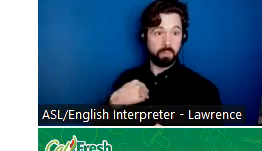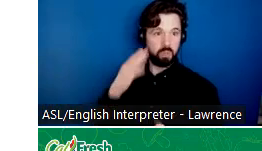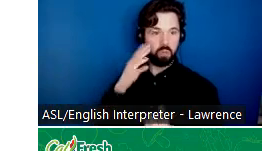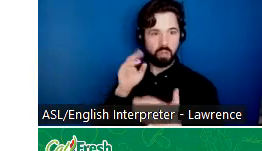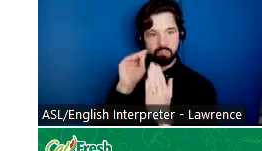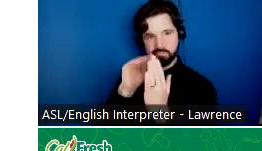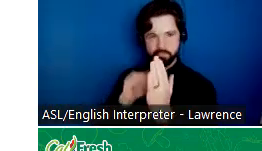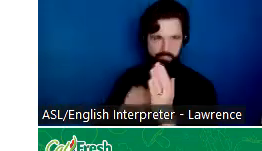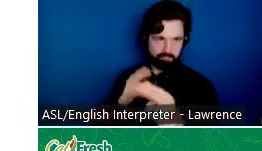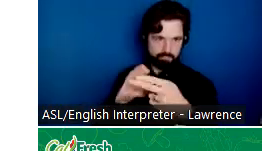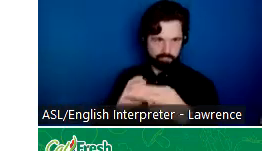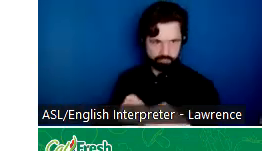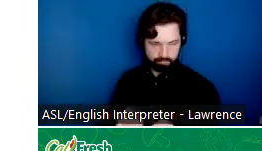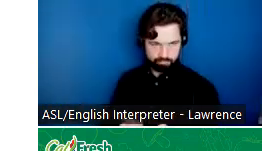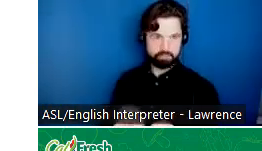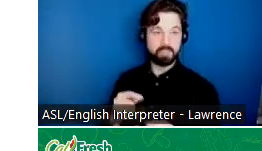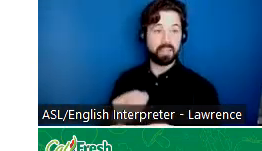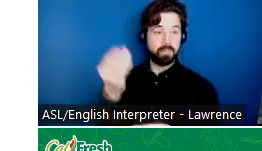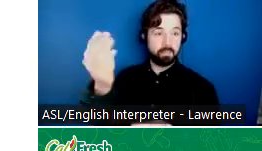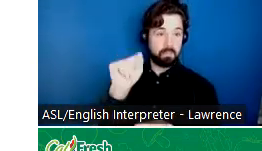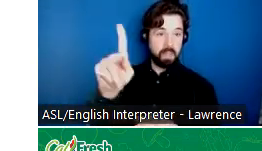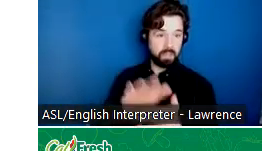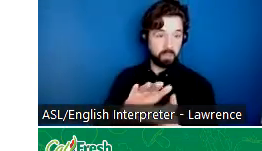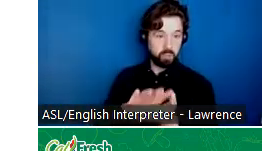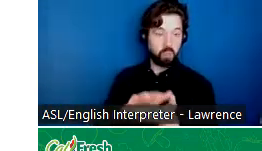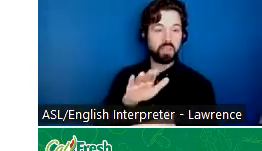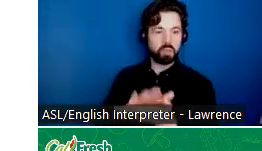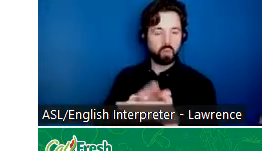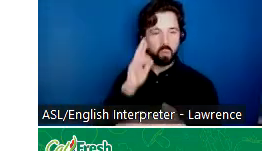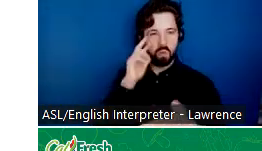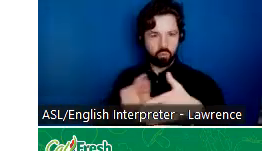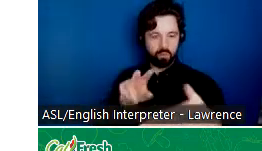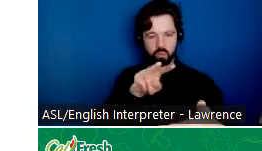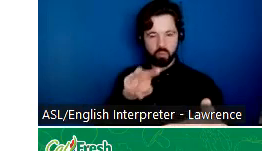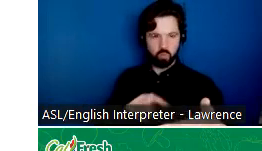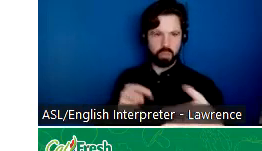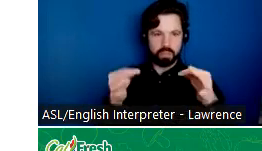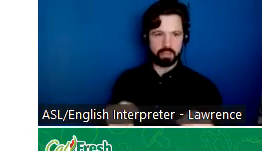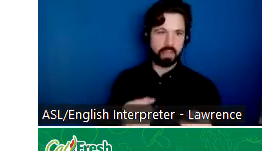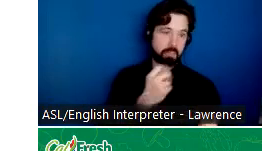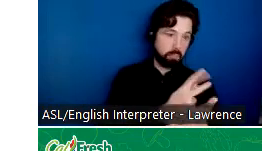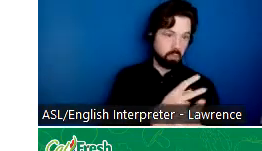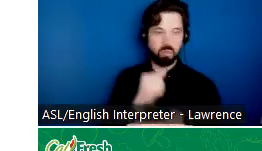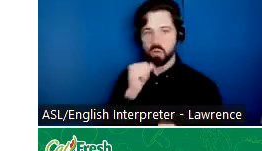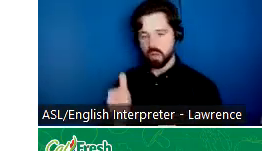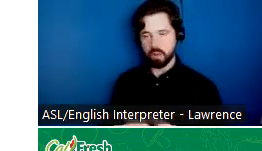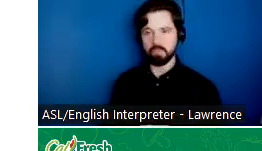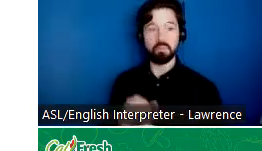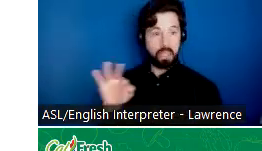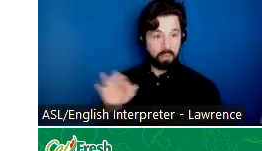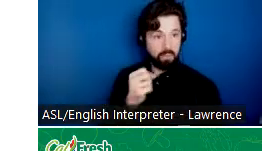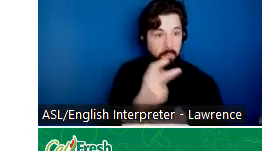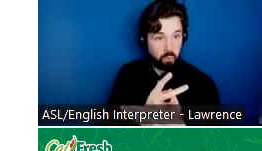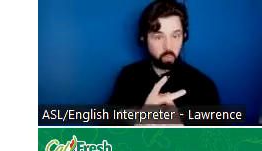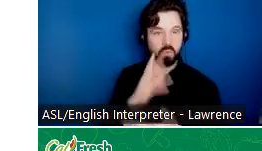then determine if the household is eligible or not, and if the child or children are eligible, the school will add the